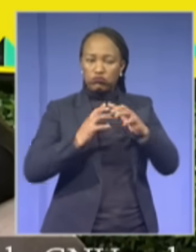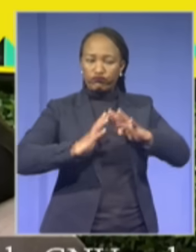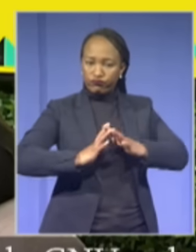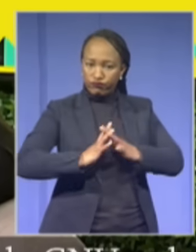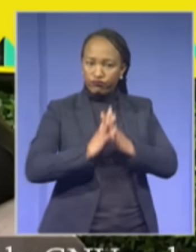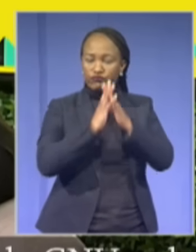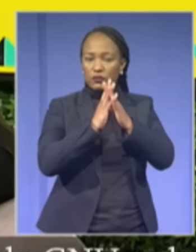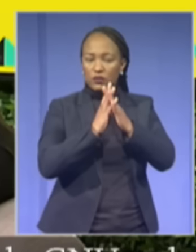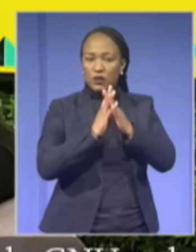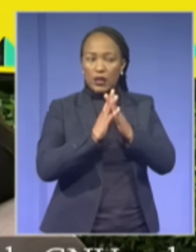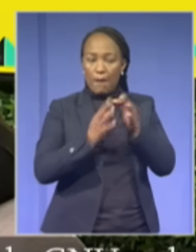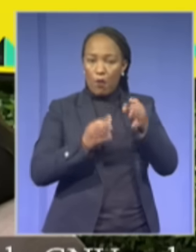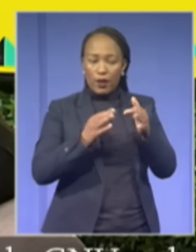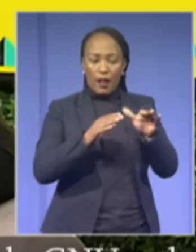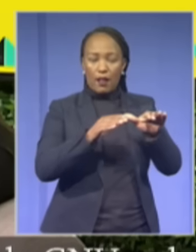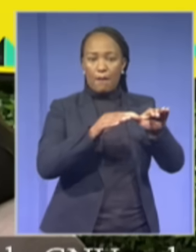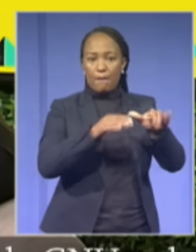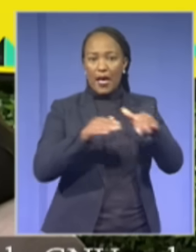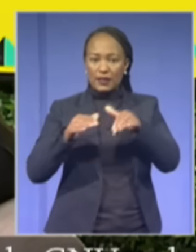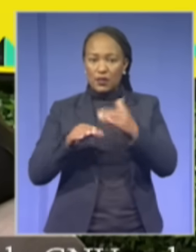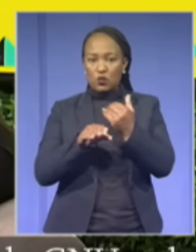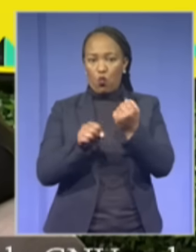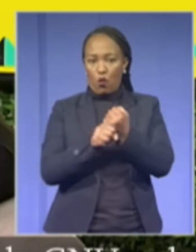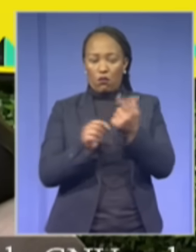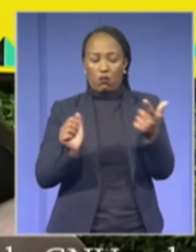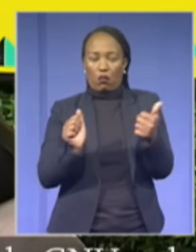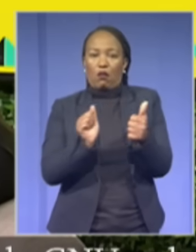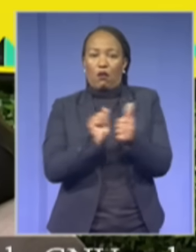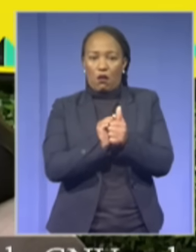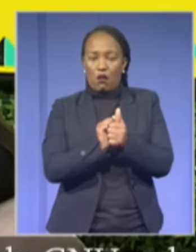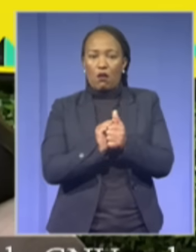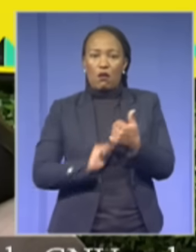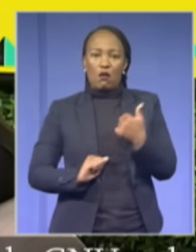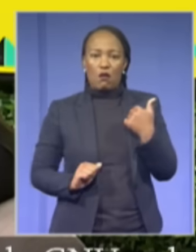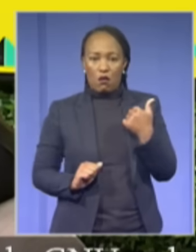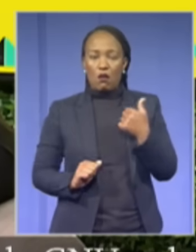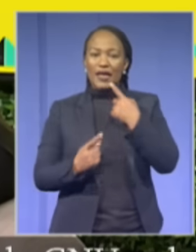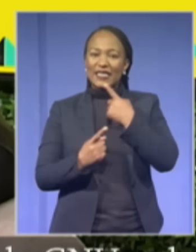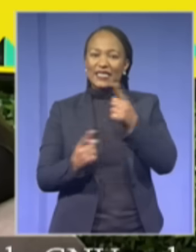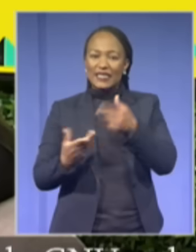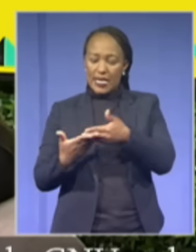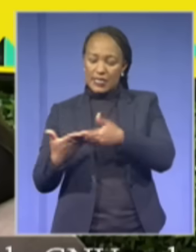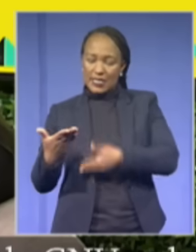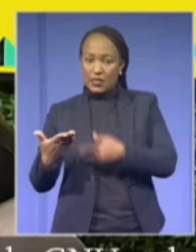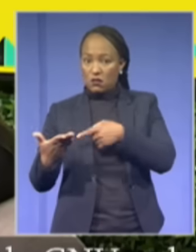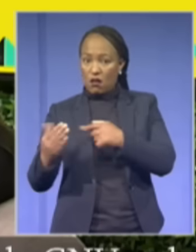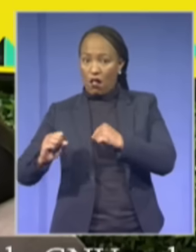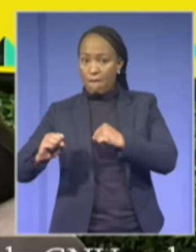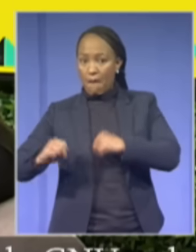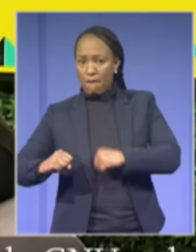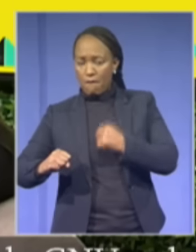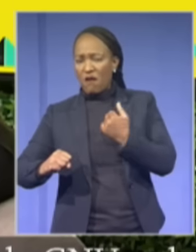getting these parties to work together in line with the adopted statement of intent, which, by the